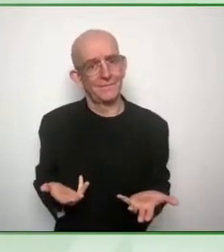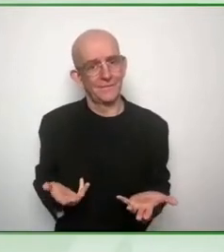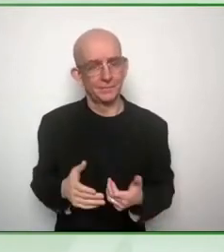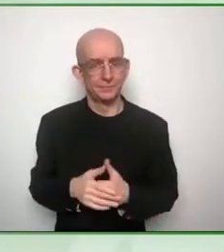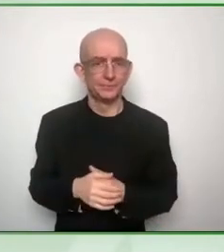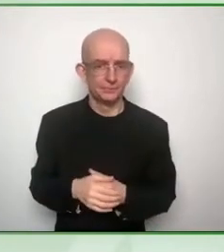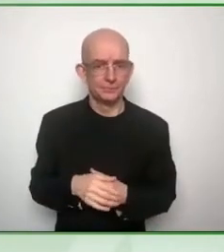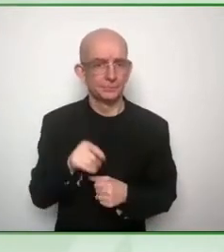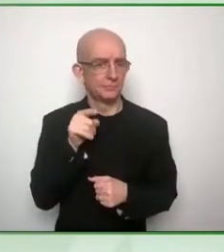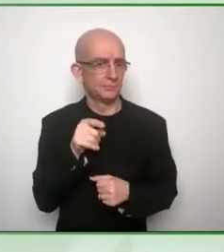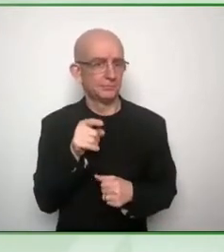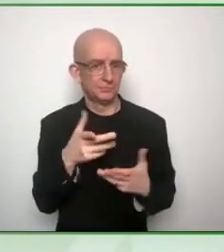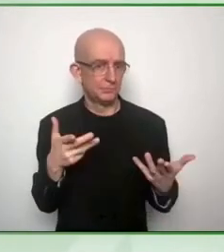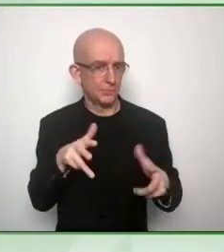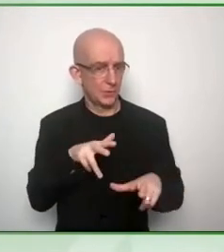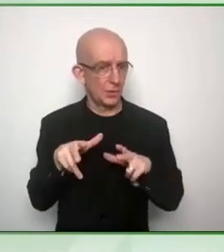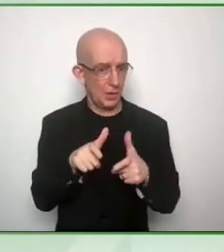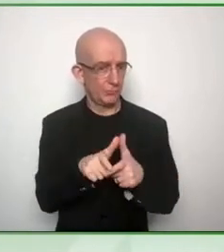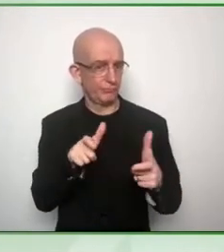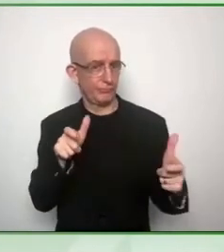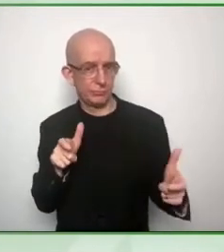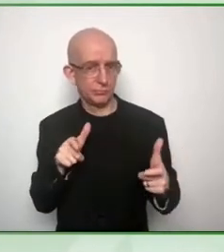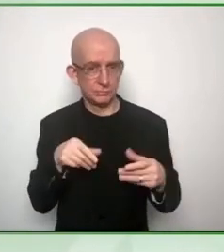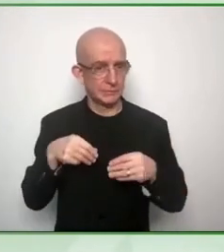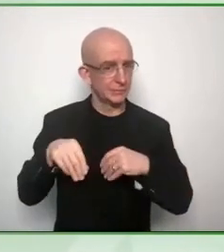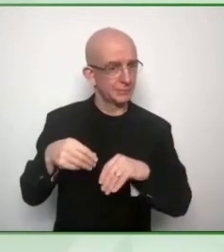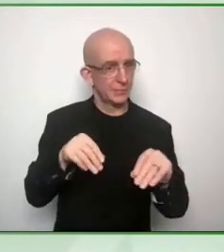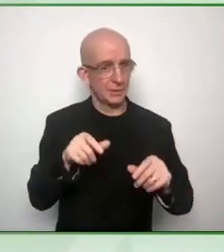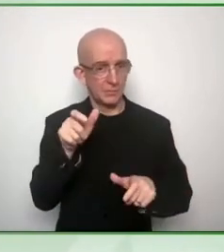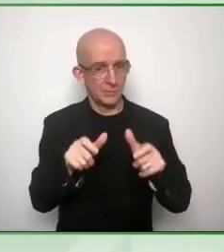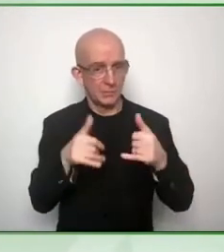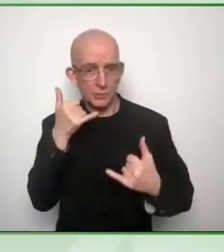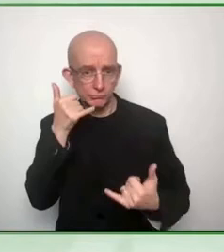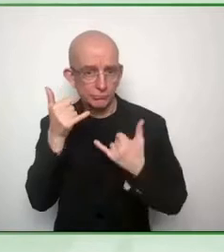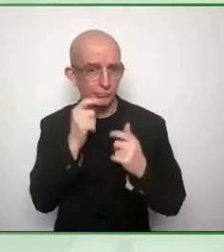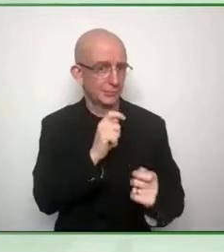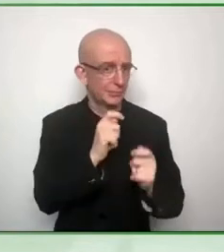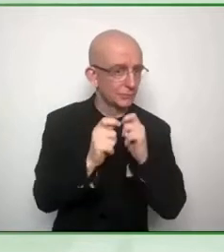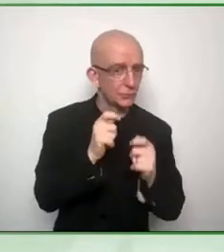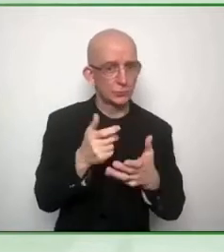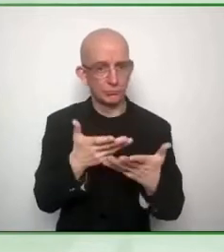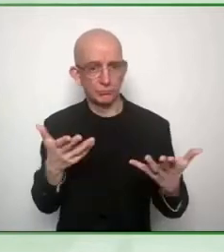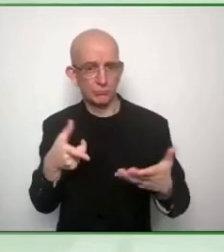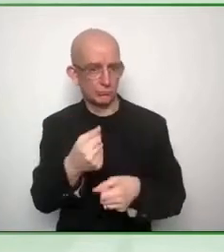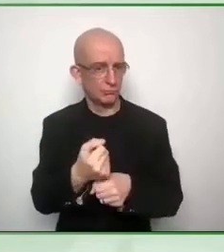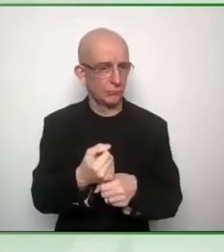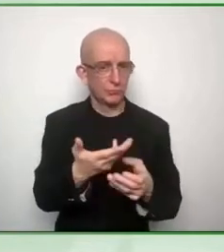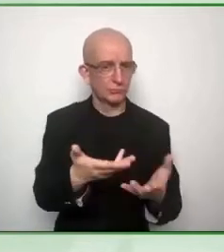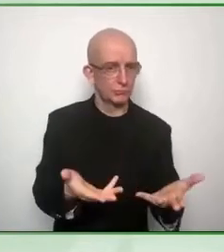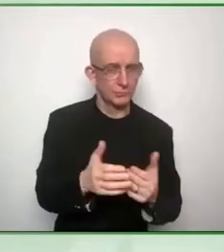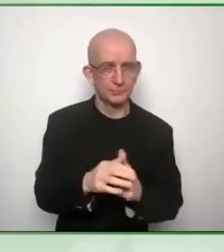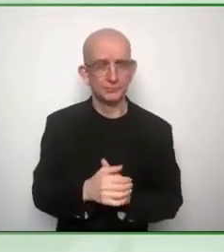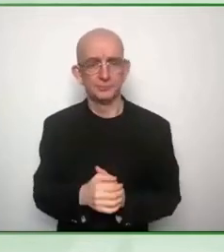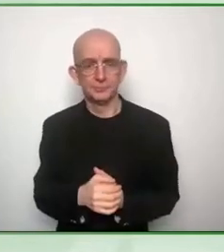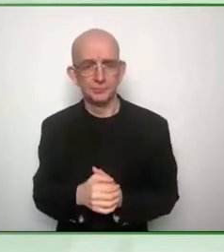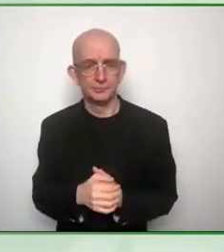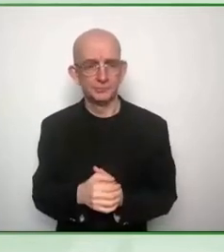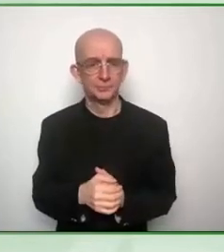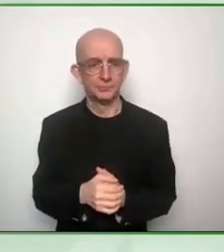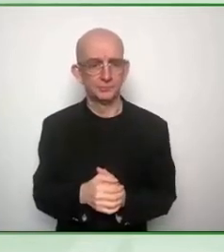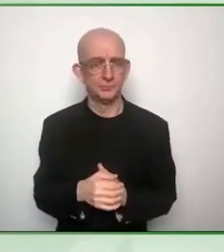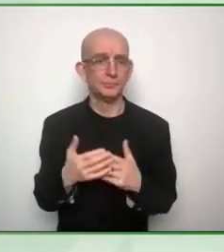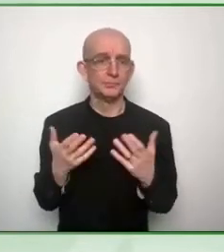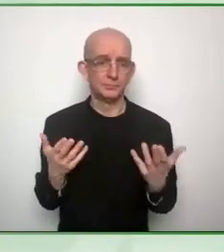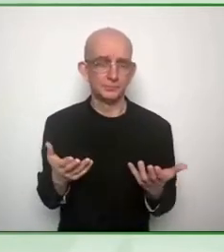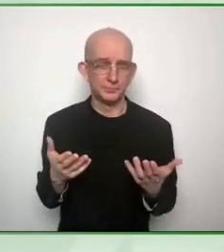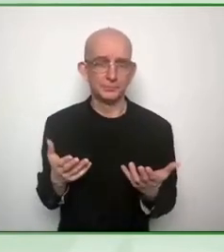So the business side is taken care of by myself. I also serve as the app developer, but I have a brilliant team that works with me. So